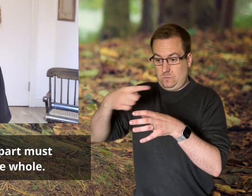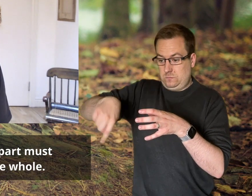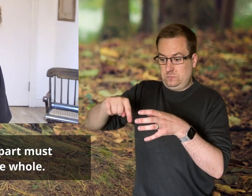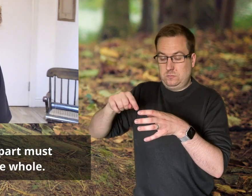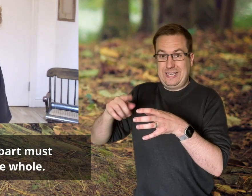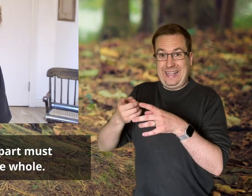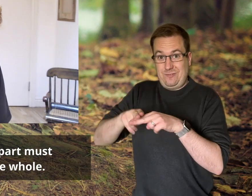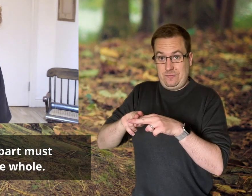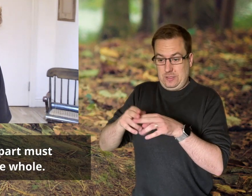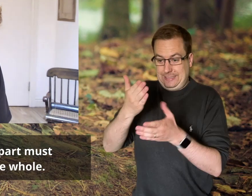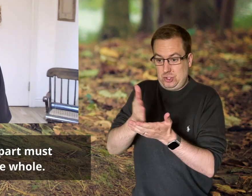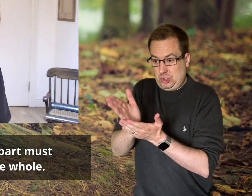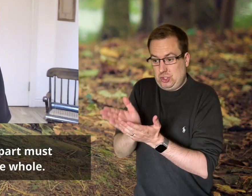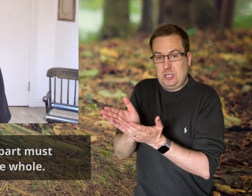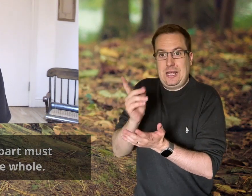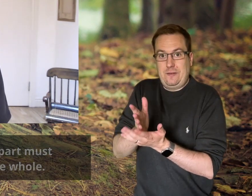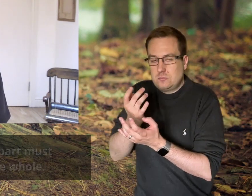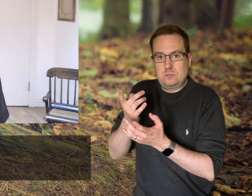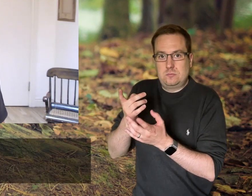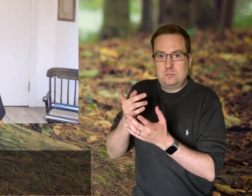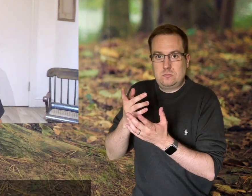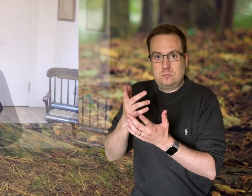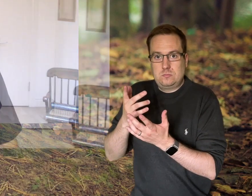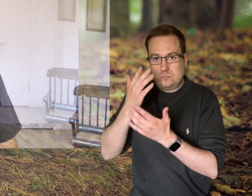part must have regard to that of the whole.